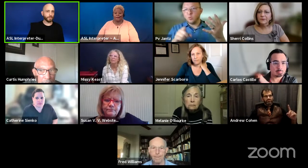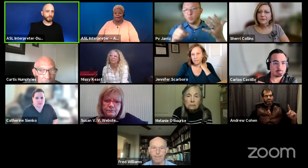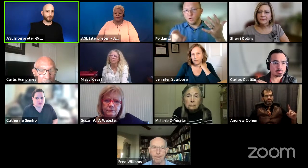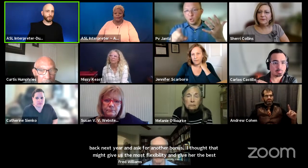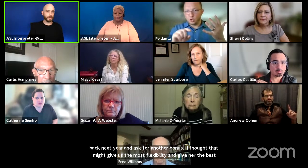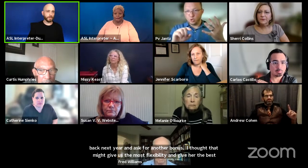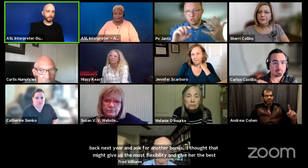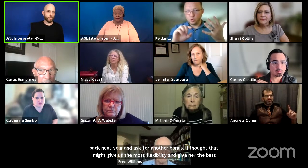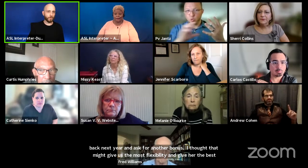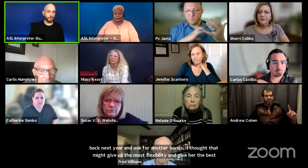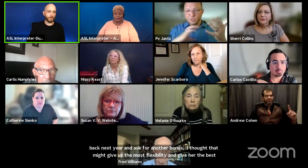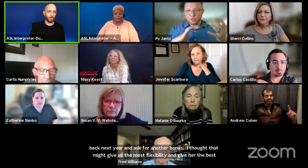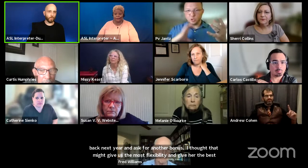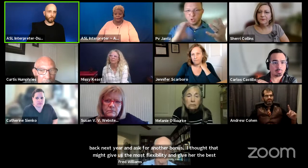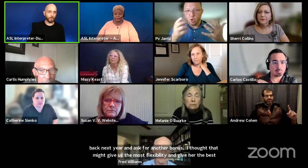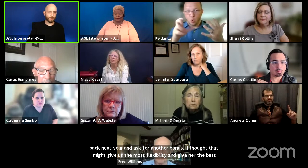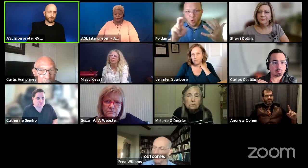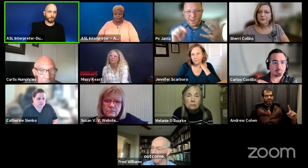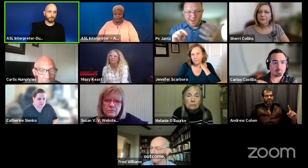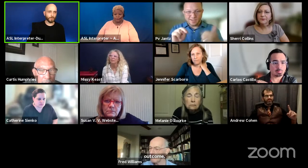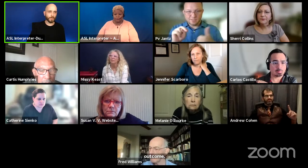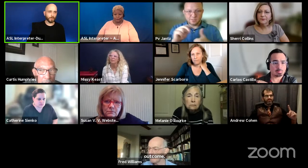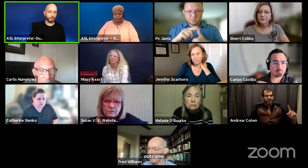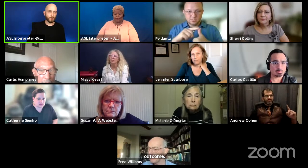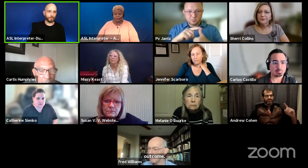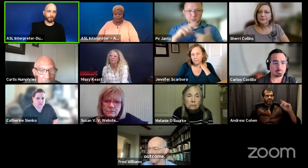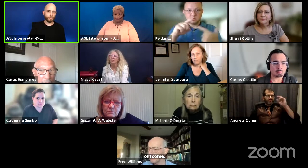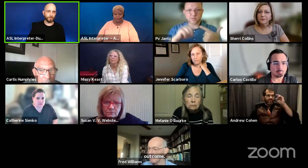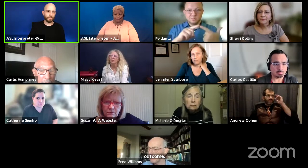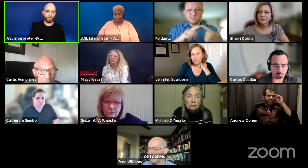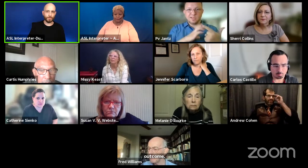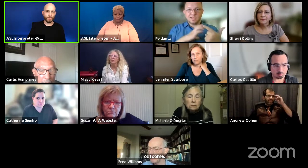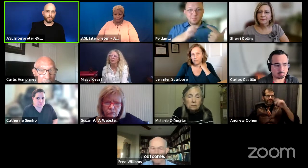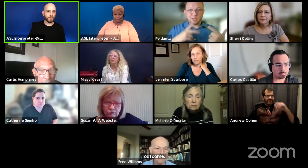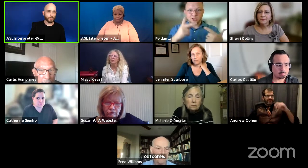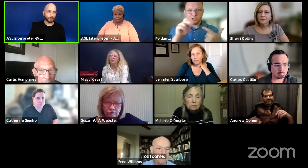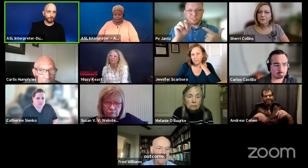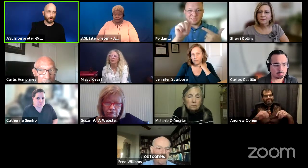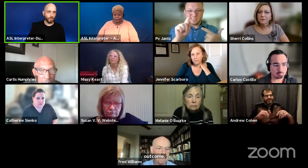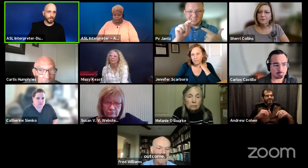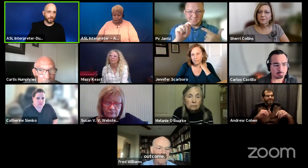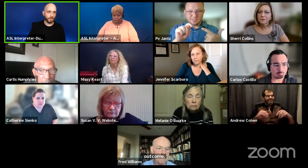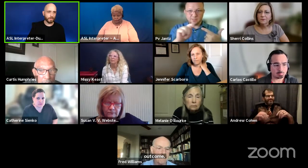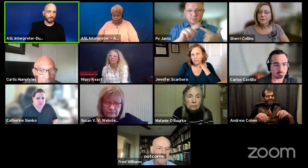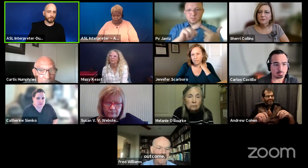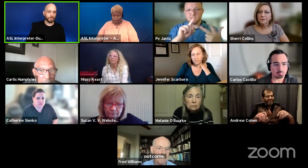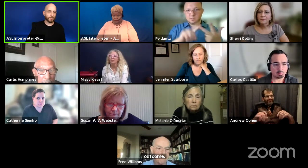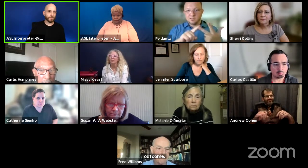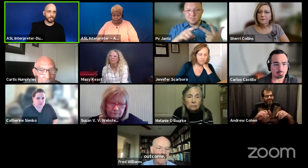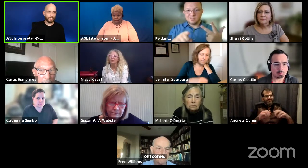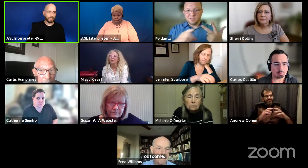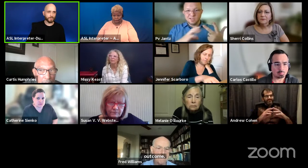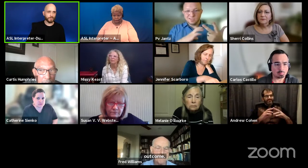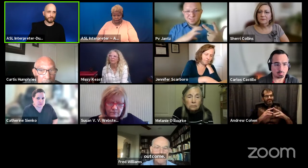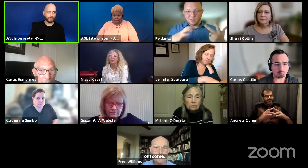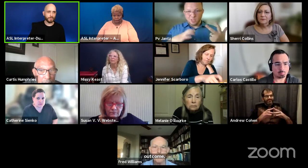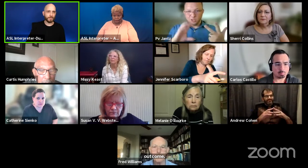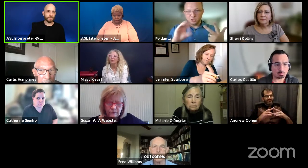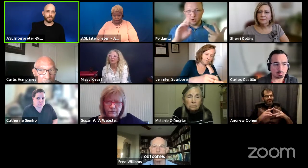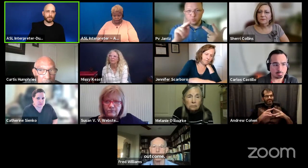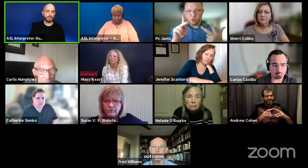Now I want to make sure that we go in order. So we're going to go to Commissioner Cohen, Commissioner